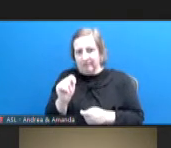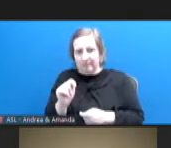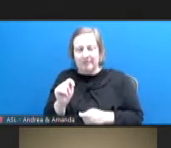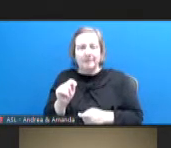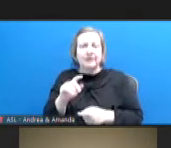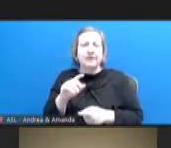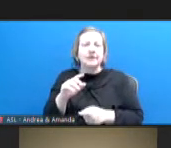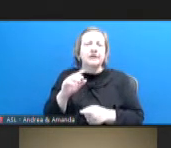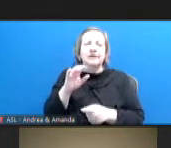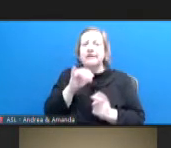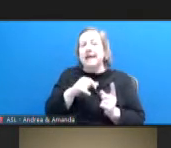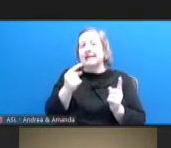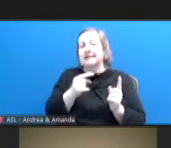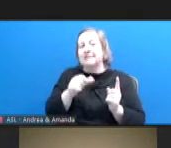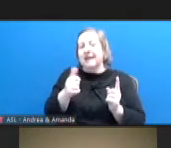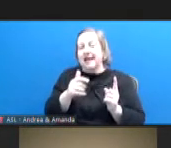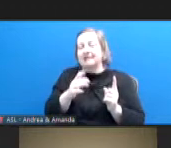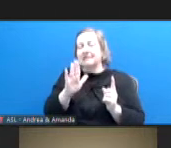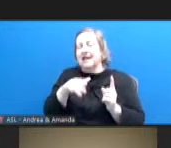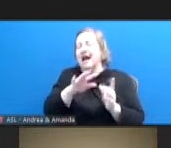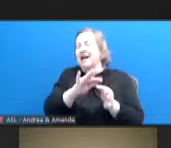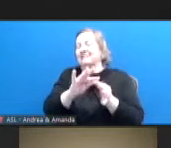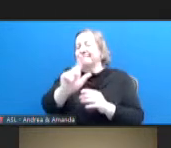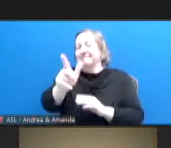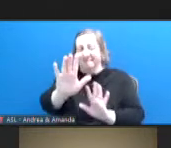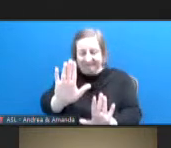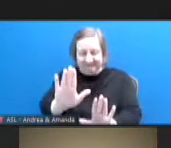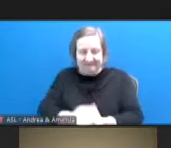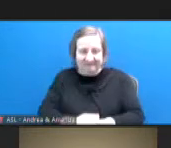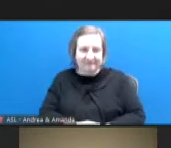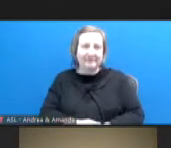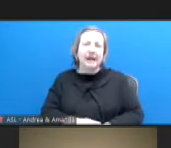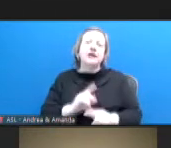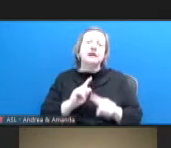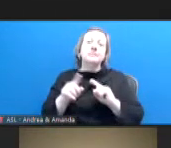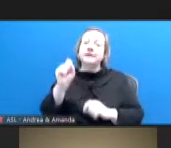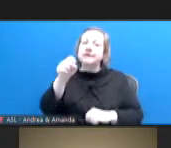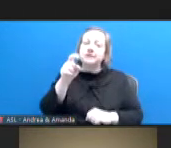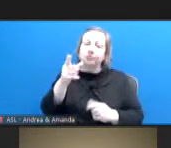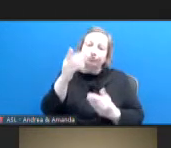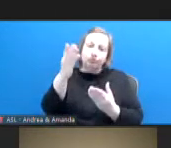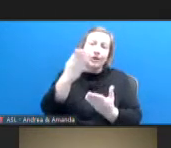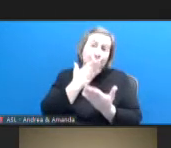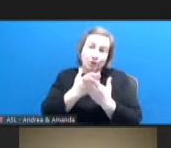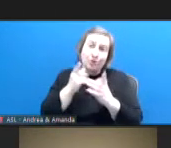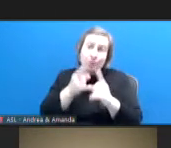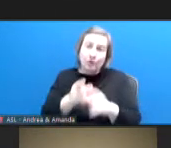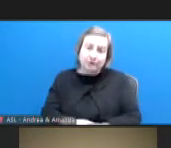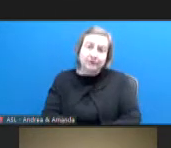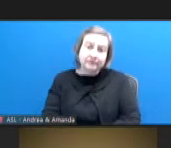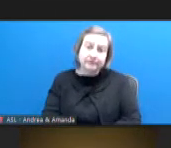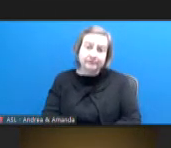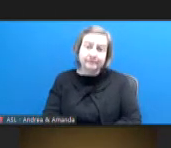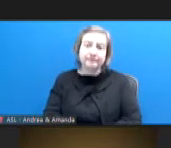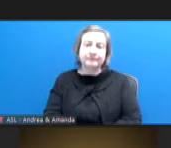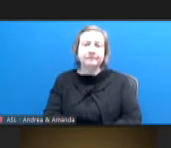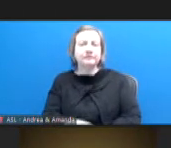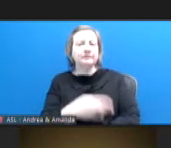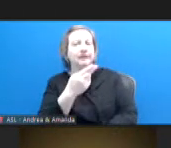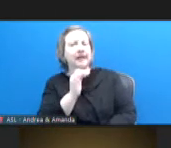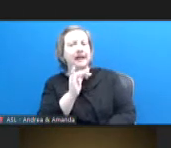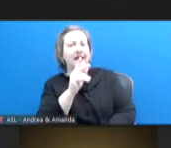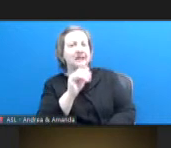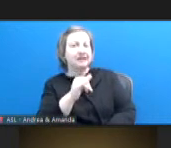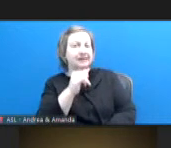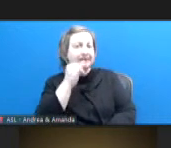that is something, well, I'll save my comments for later on that. But yeah, you're bringing up good points. And if I could add to